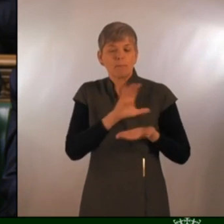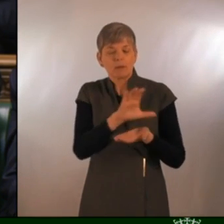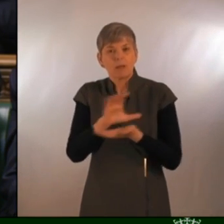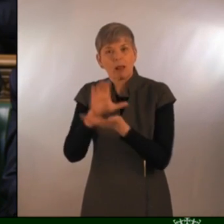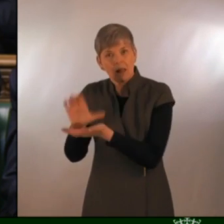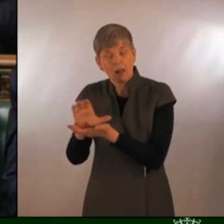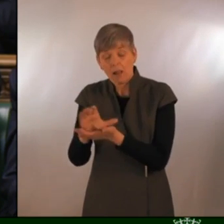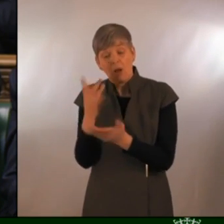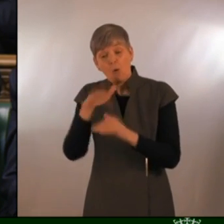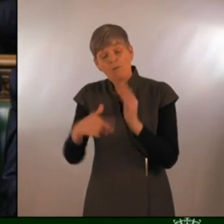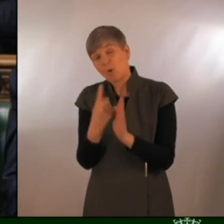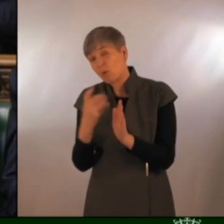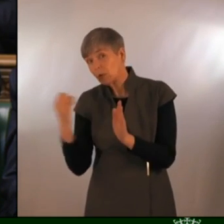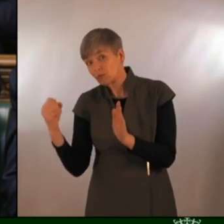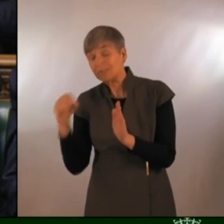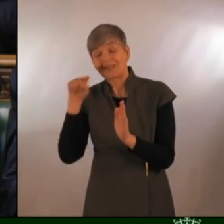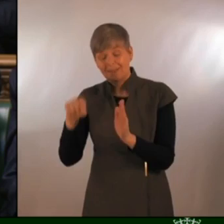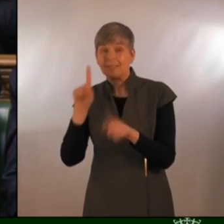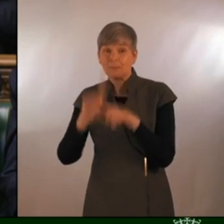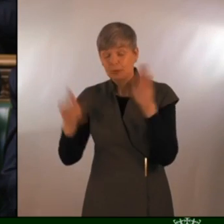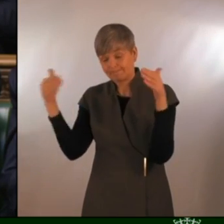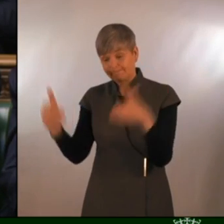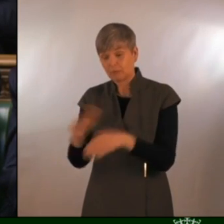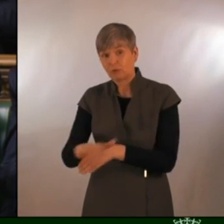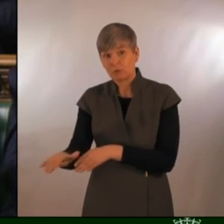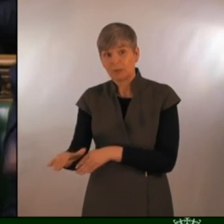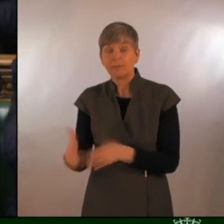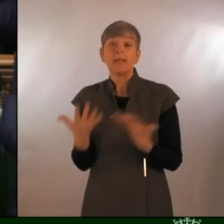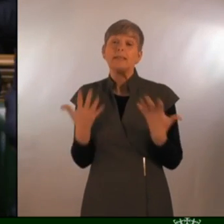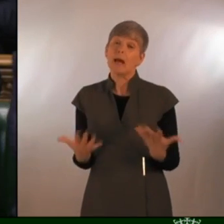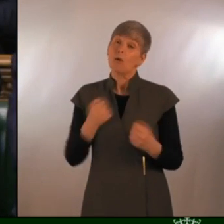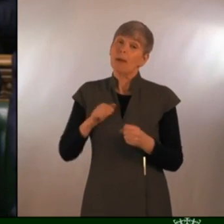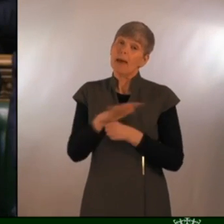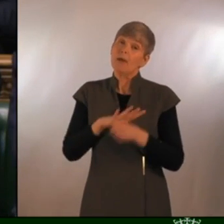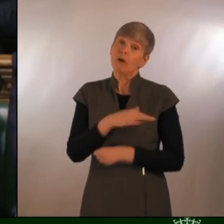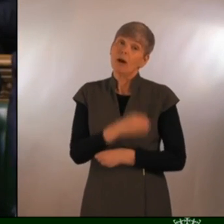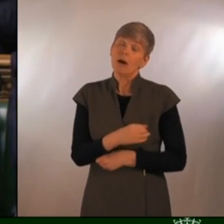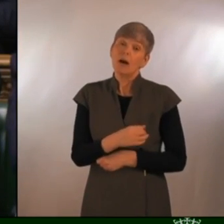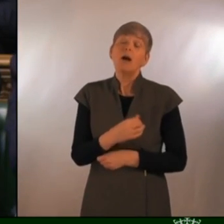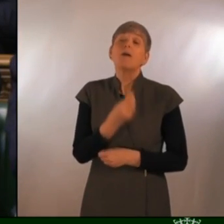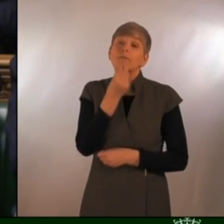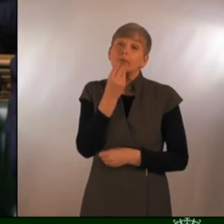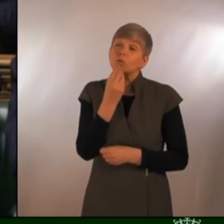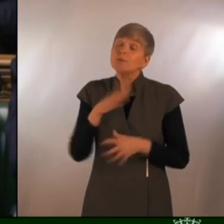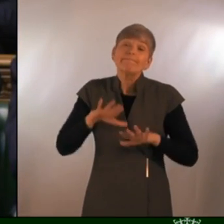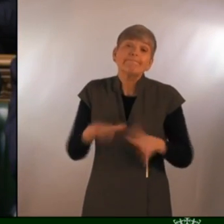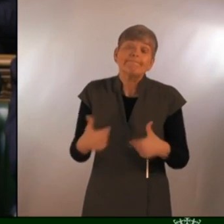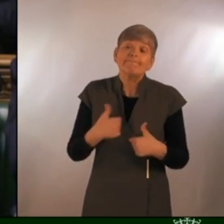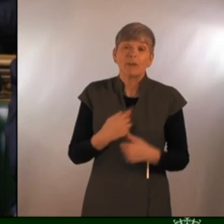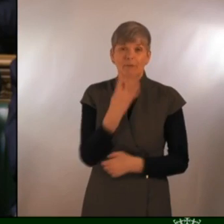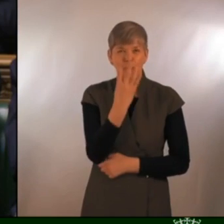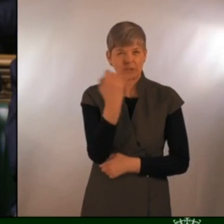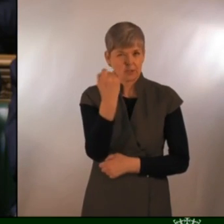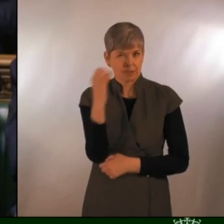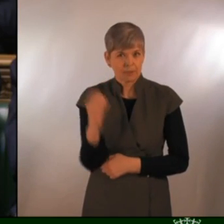Luton has risen to a shameful 46%. So while Luton's unemployment rate may be going down, more